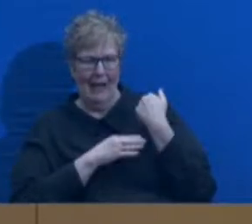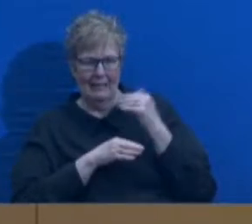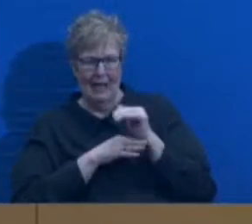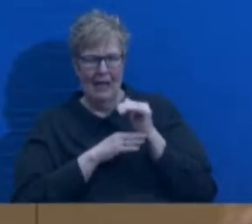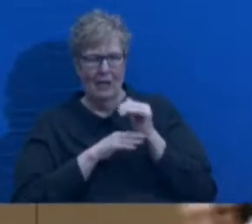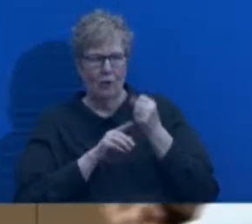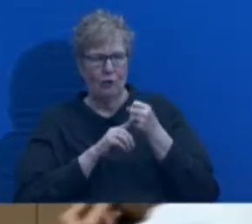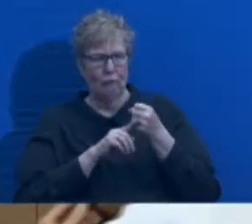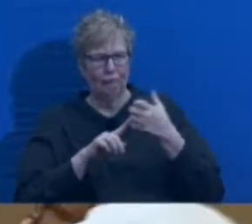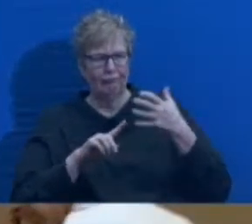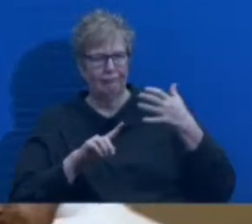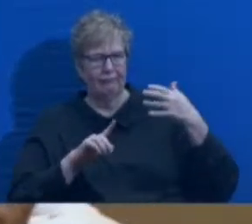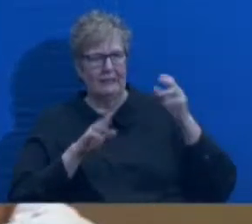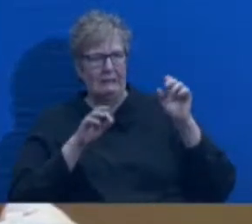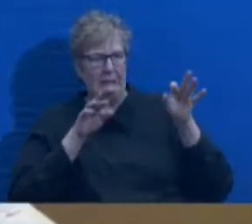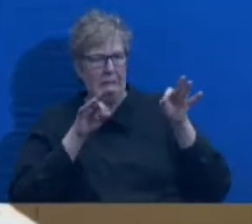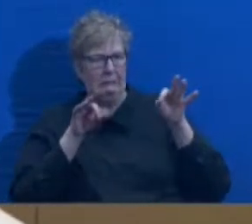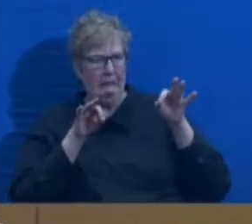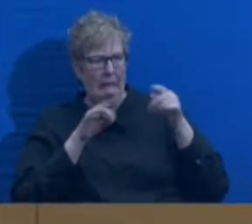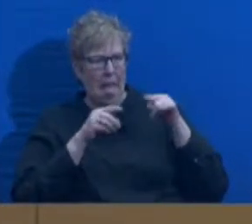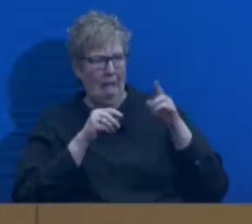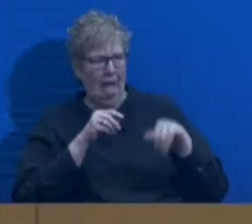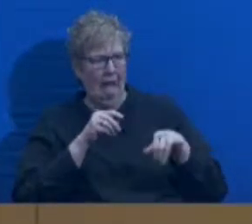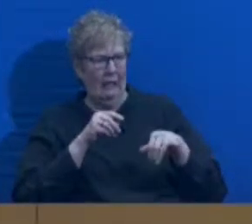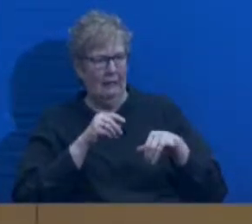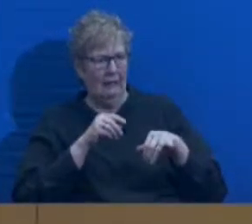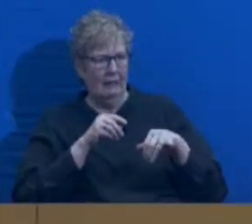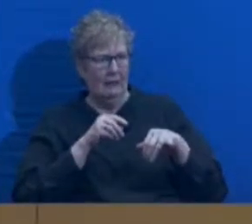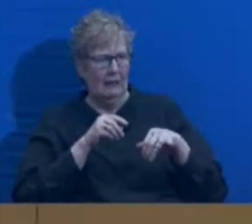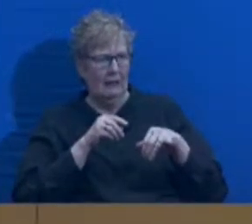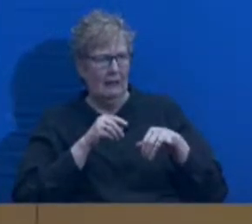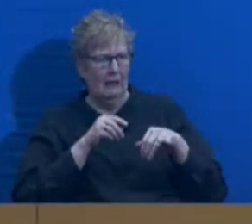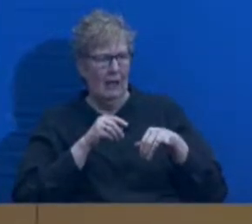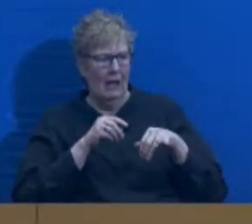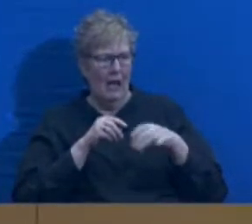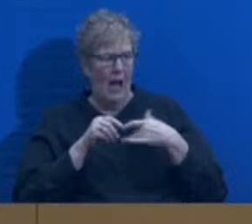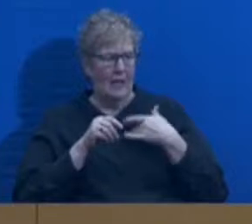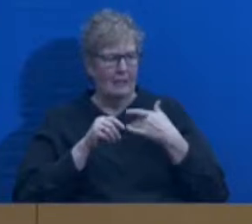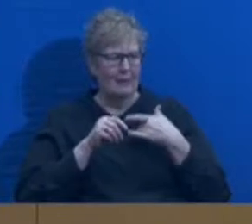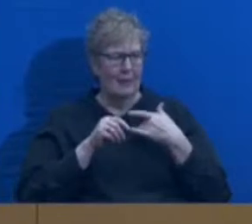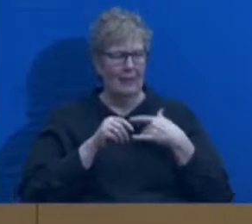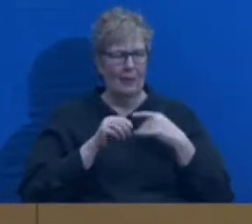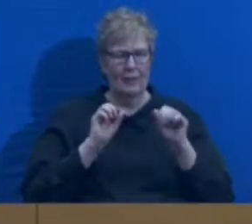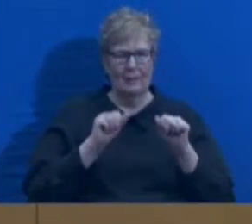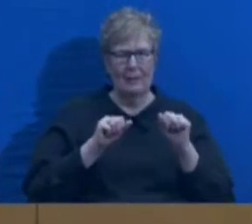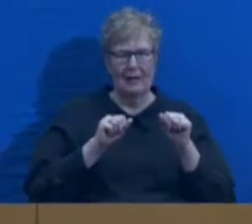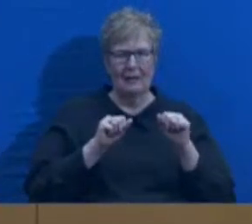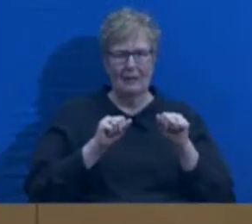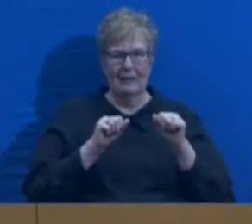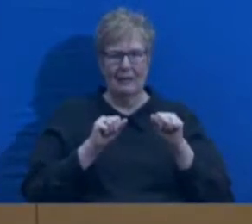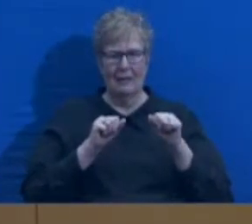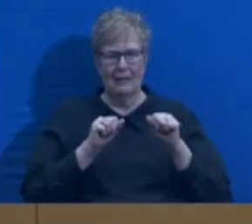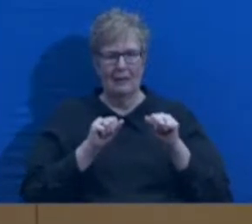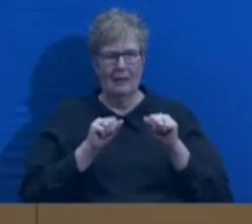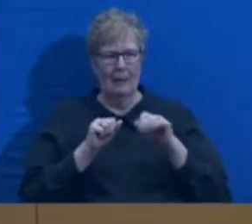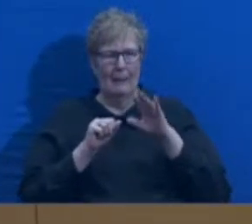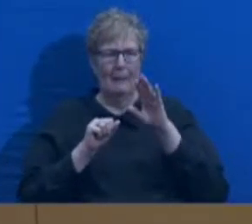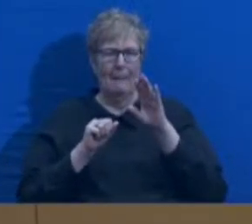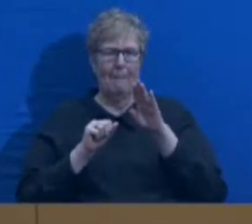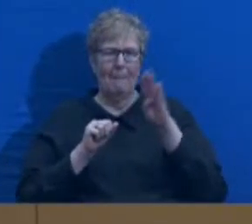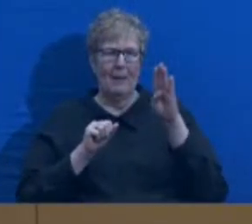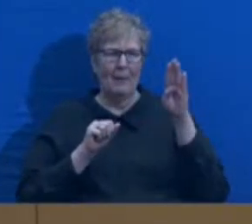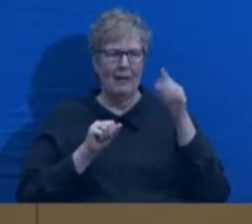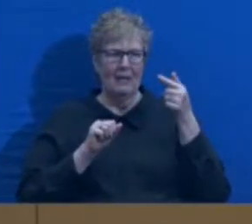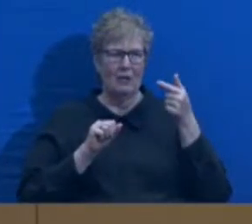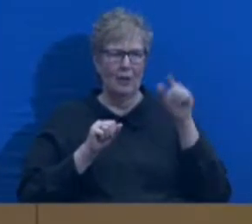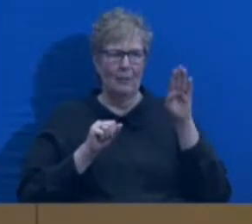could elaborate a bit on that. I suspect it was potentially the one at VBGB. I think that they